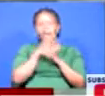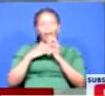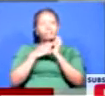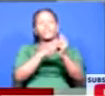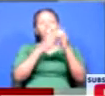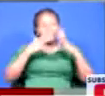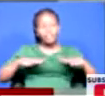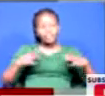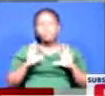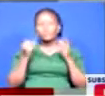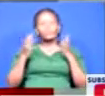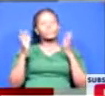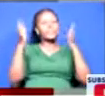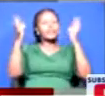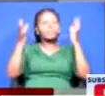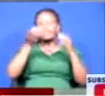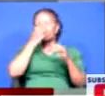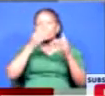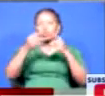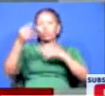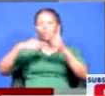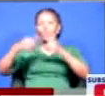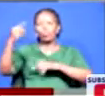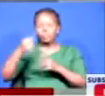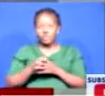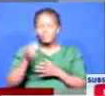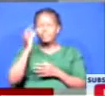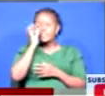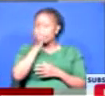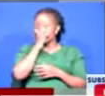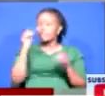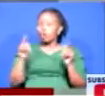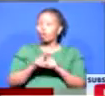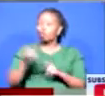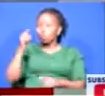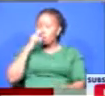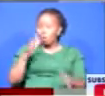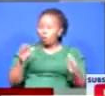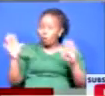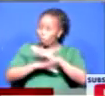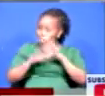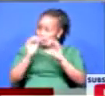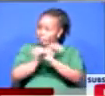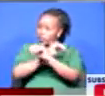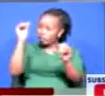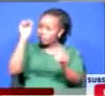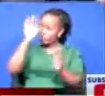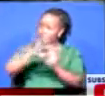upholding of Ruto's win by the Supreme Court. Nyeri is also the home county of Deputy President-elect Rigathi